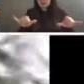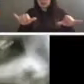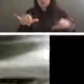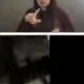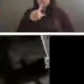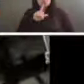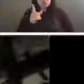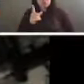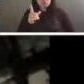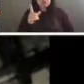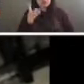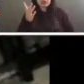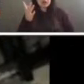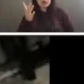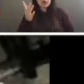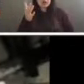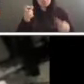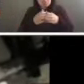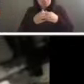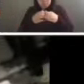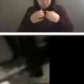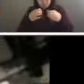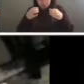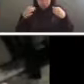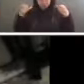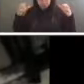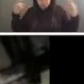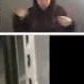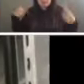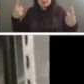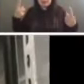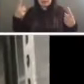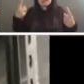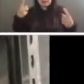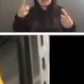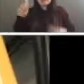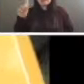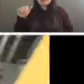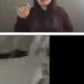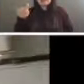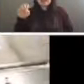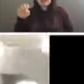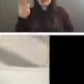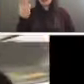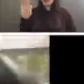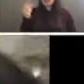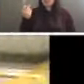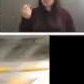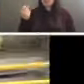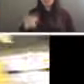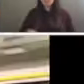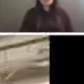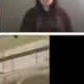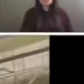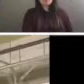grown tremendously since 9-11. It's a constant effort to make sure that